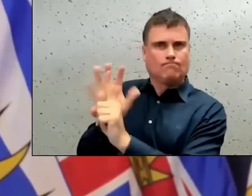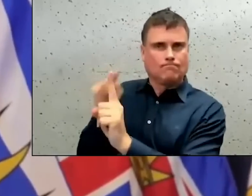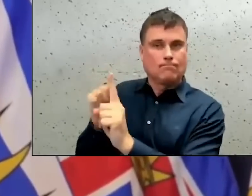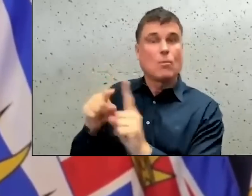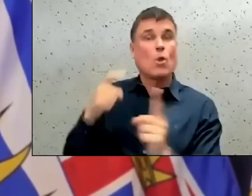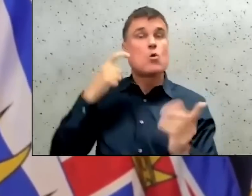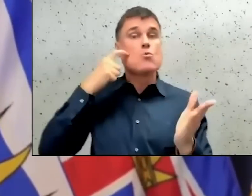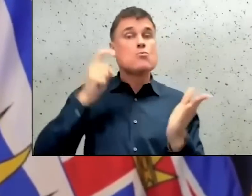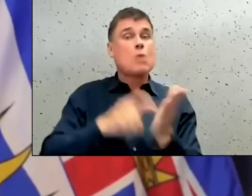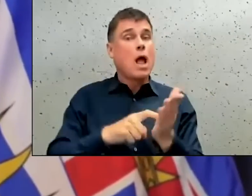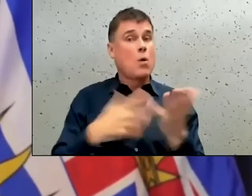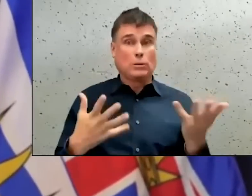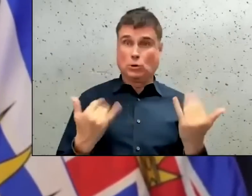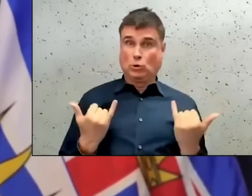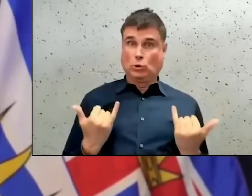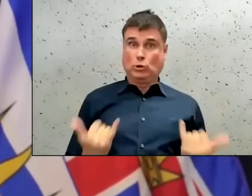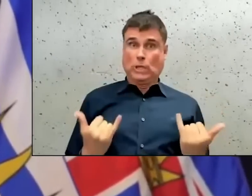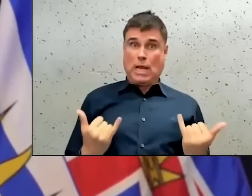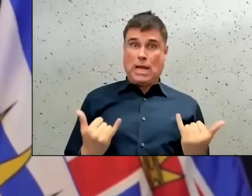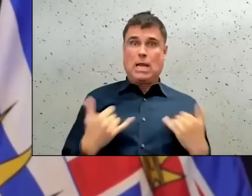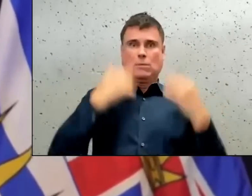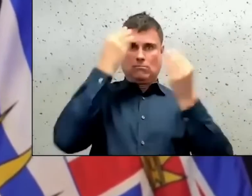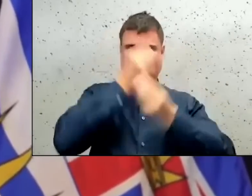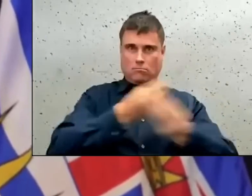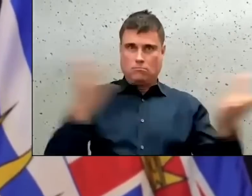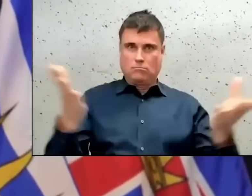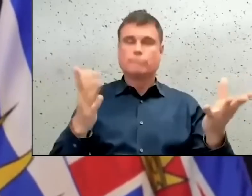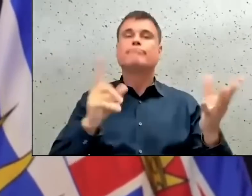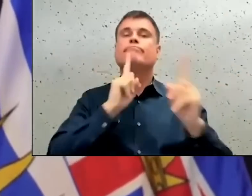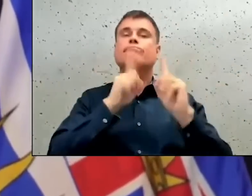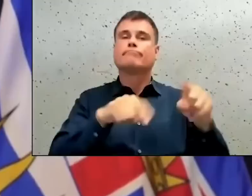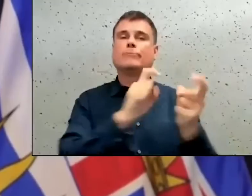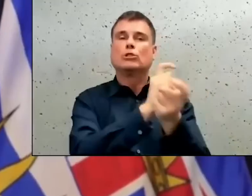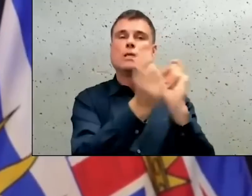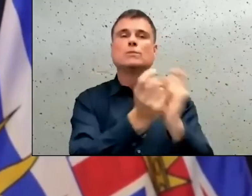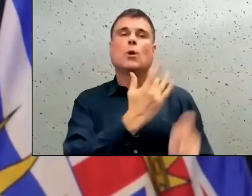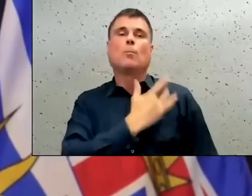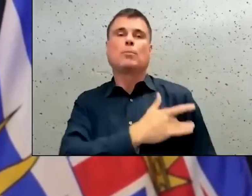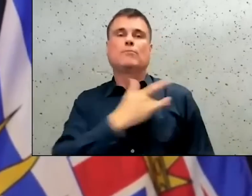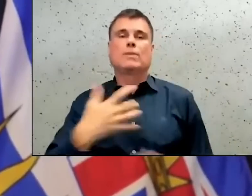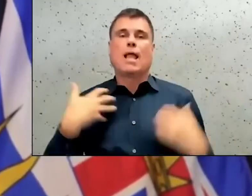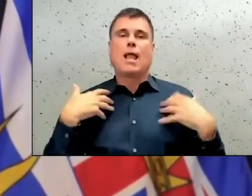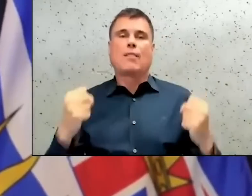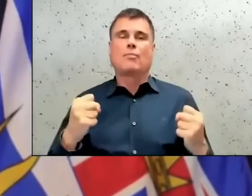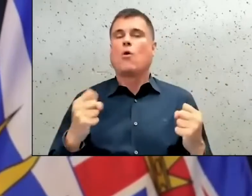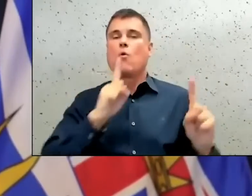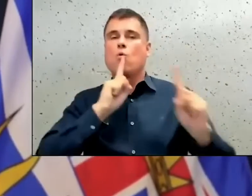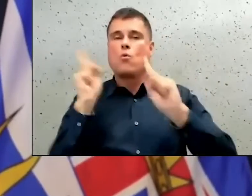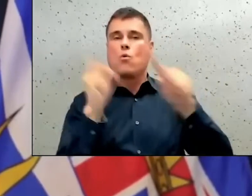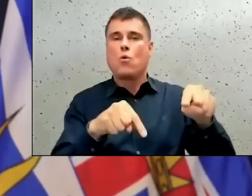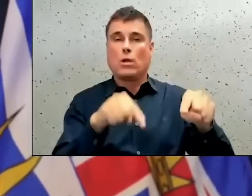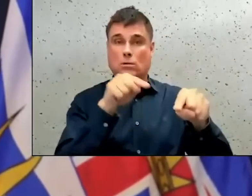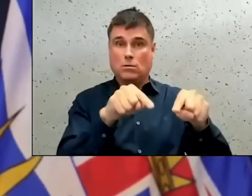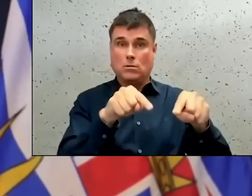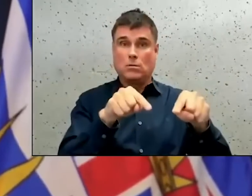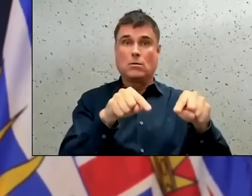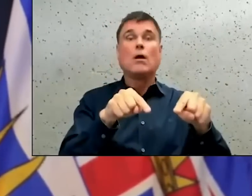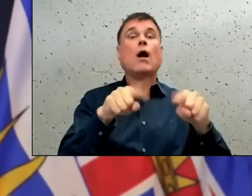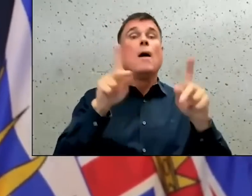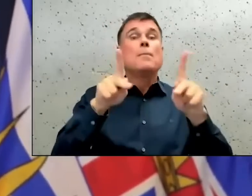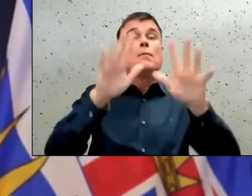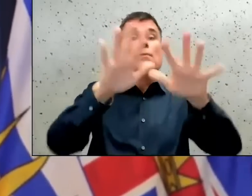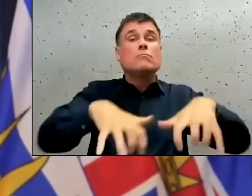announced changes to the Provincial Health Officer Order, which lifts the capacity limits at some of the organized events and